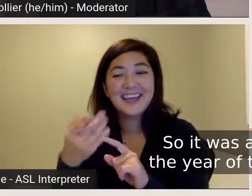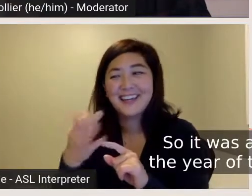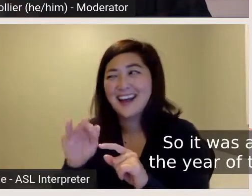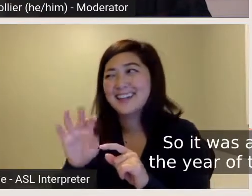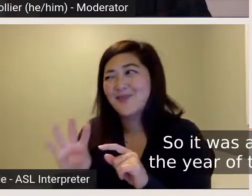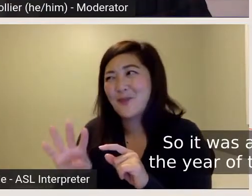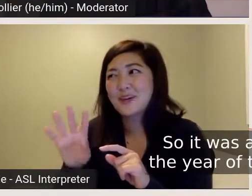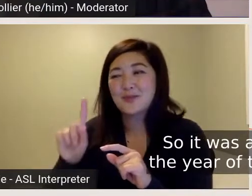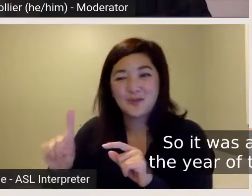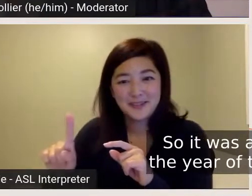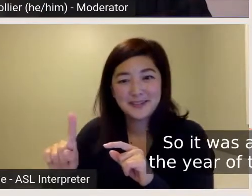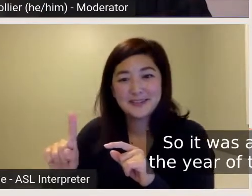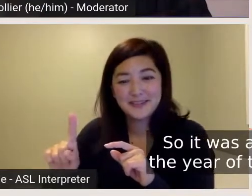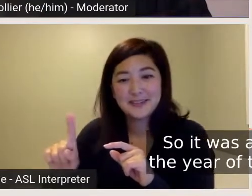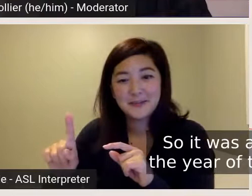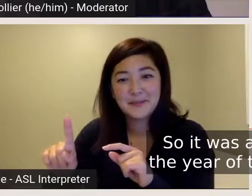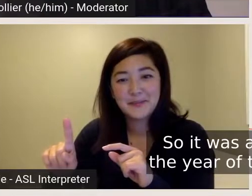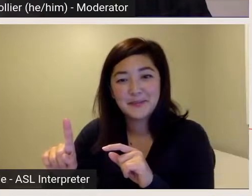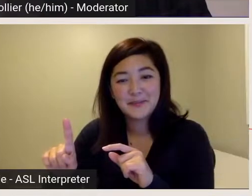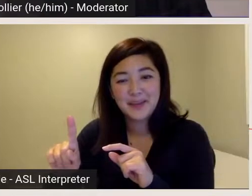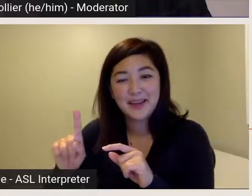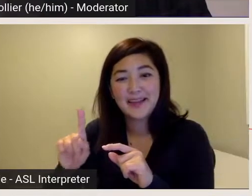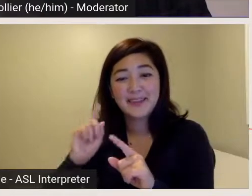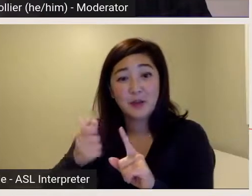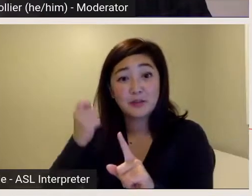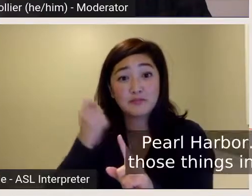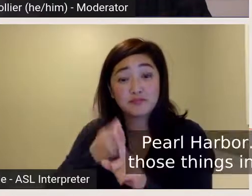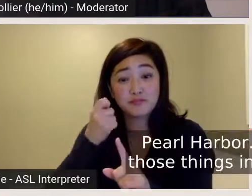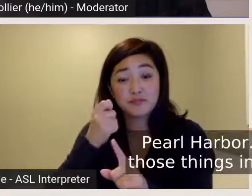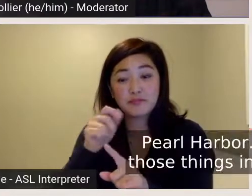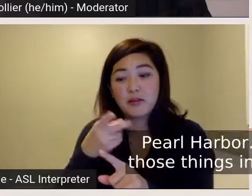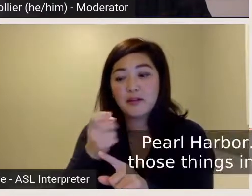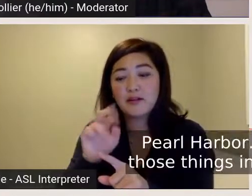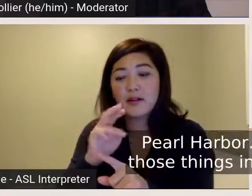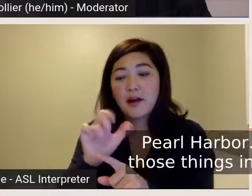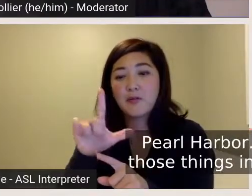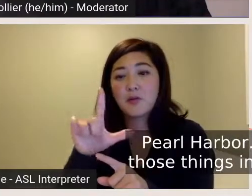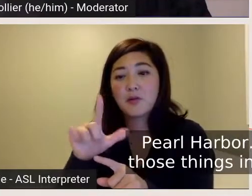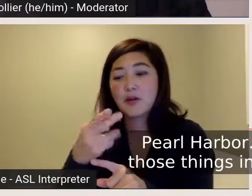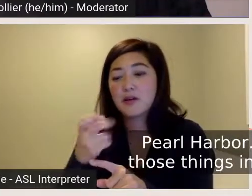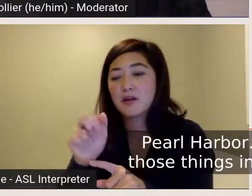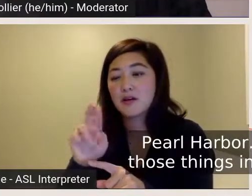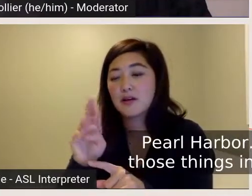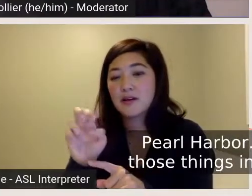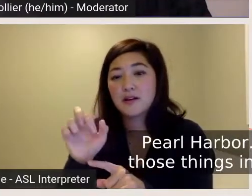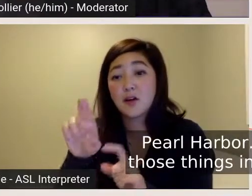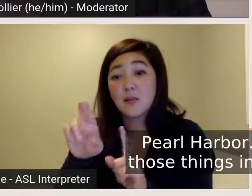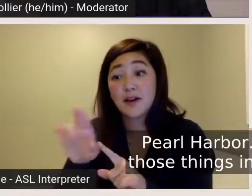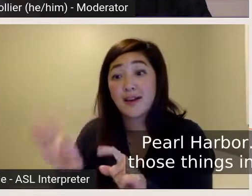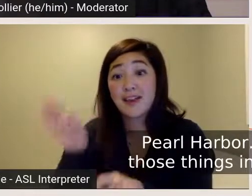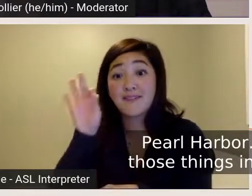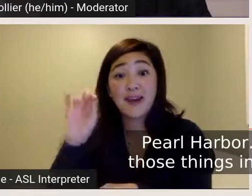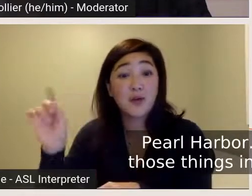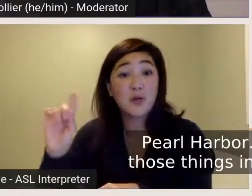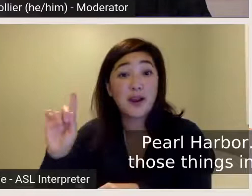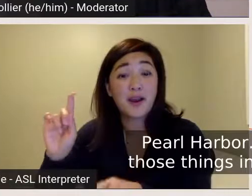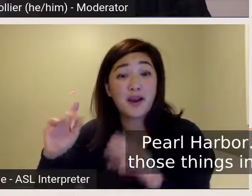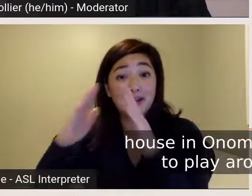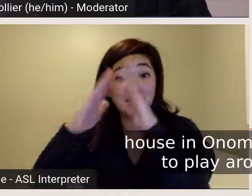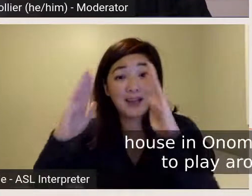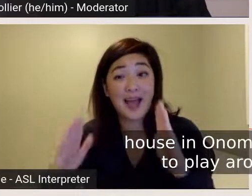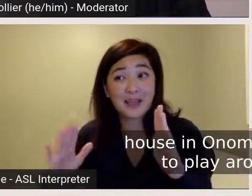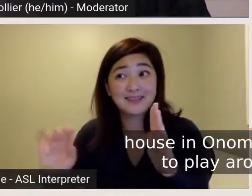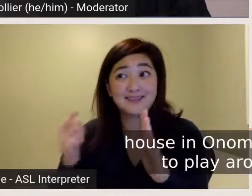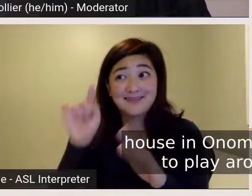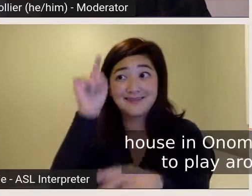the year of the attack of Pearl Harbor. But he found those things in the attic of his house